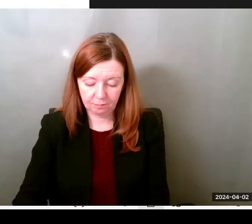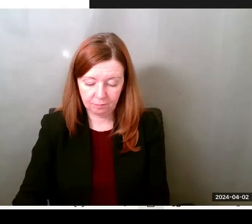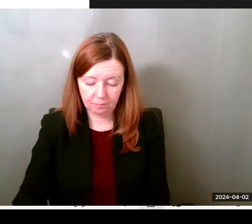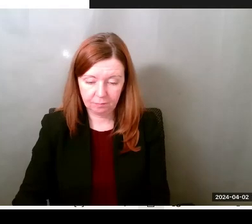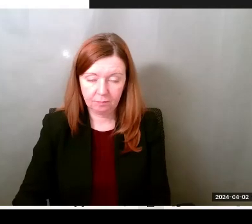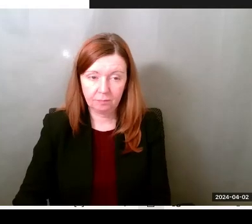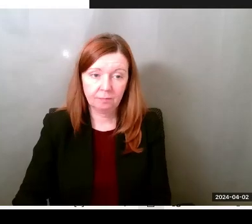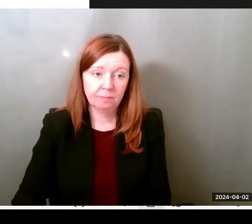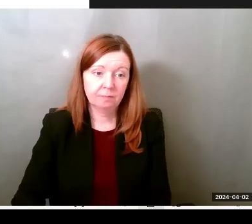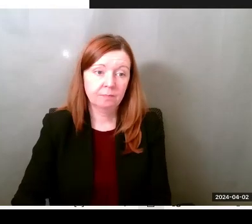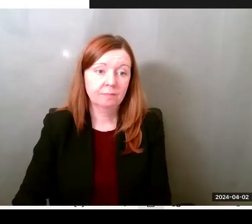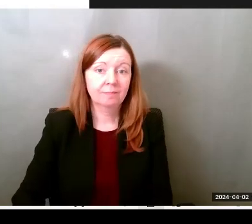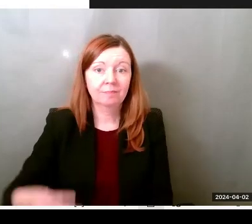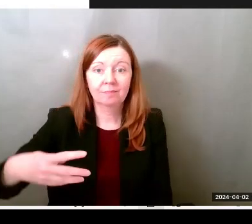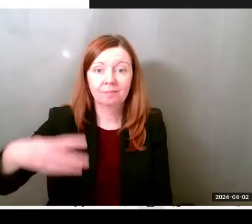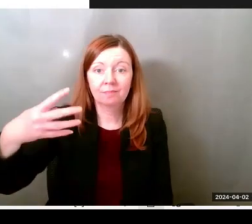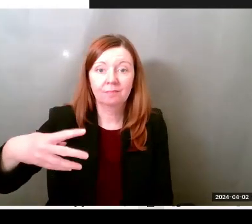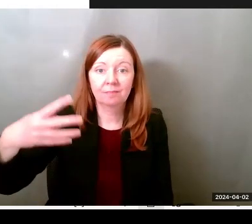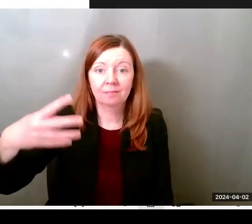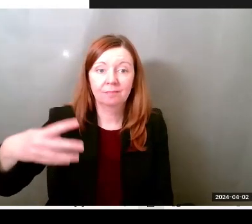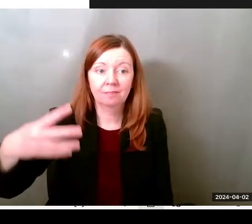Scroll down a little.